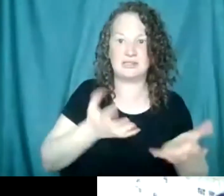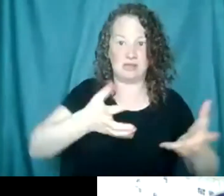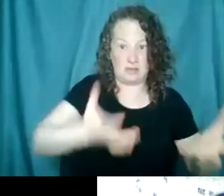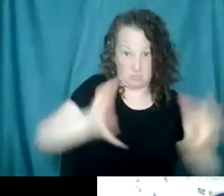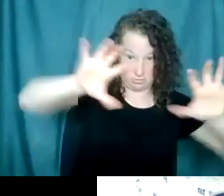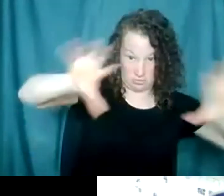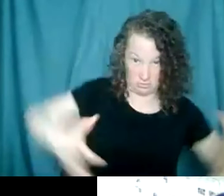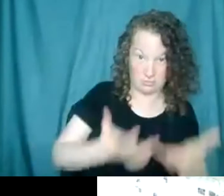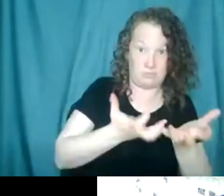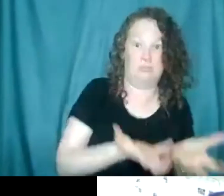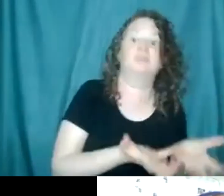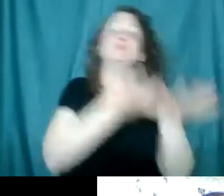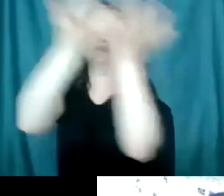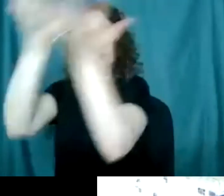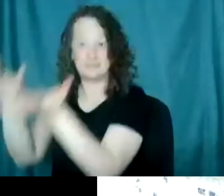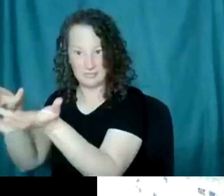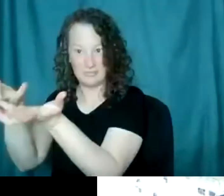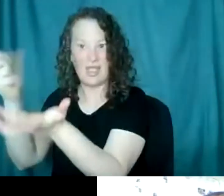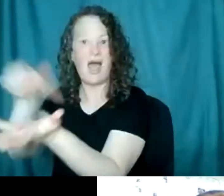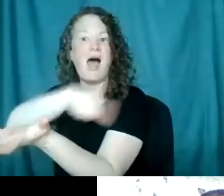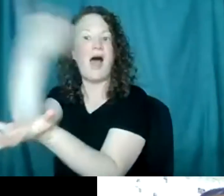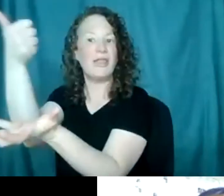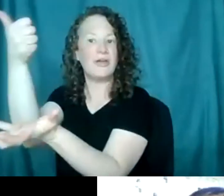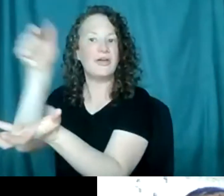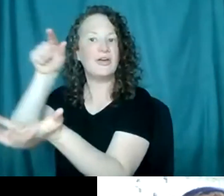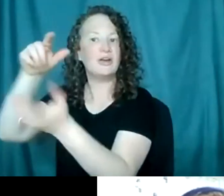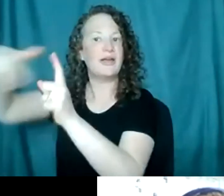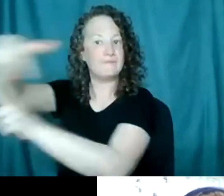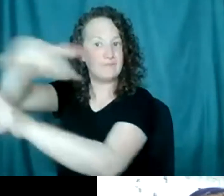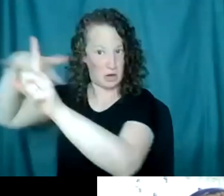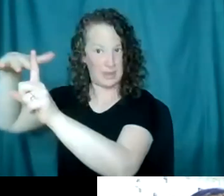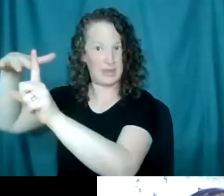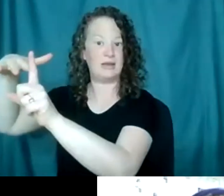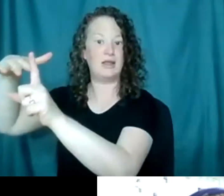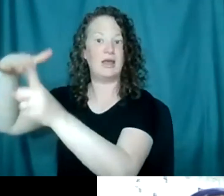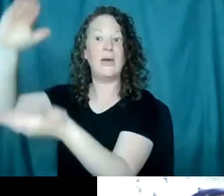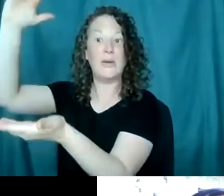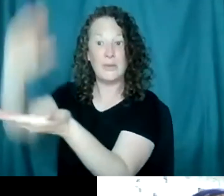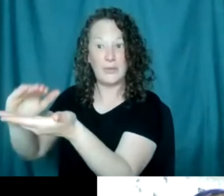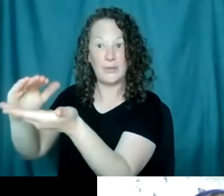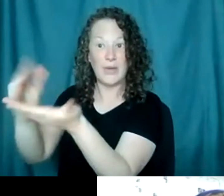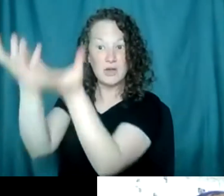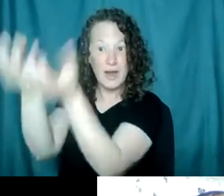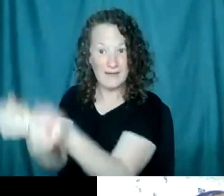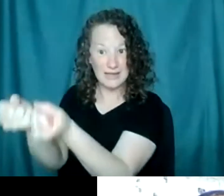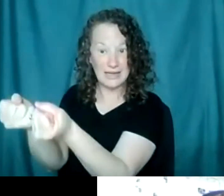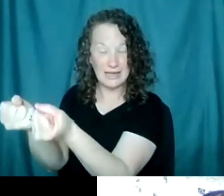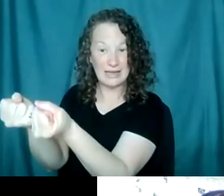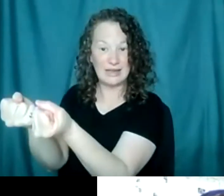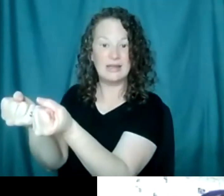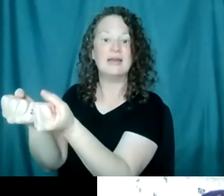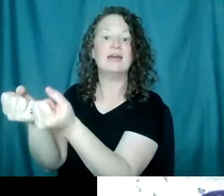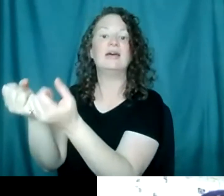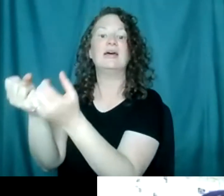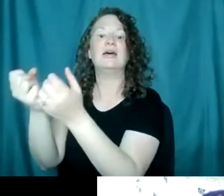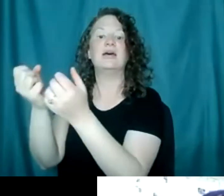Earth's gravity, well, directs gravity, into low Earth orbit to the International Space Station, where you're pretty much in